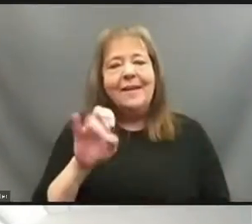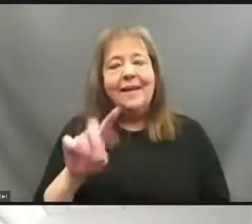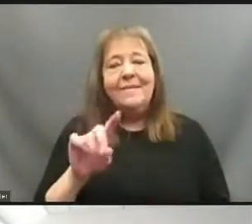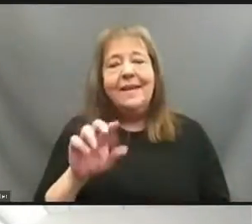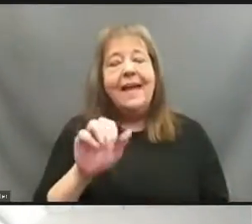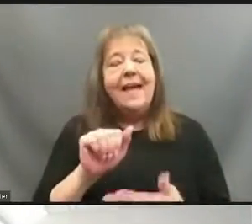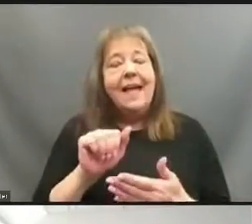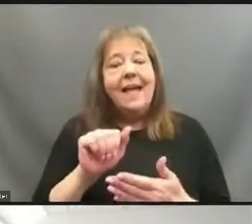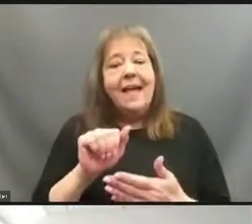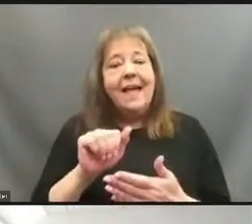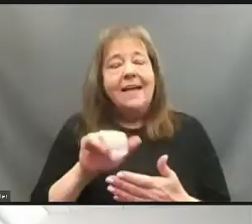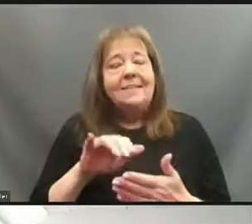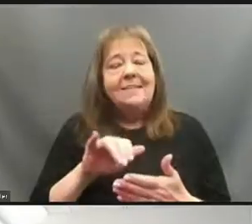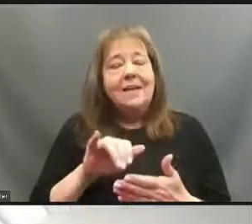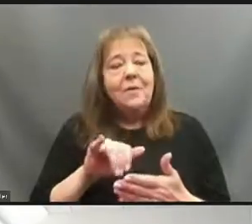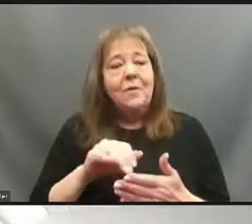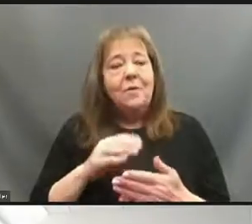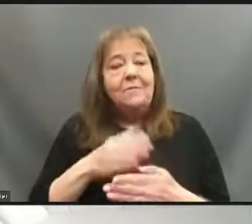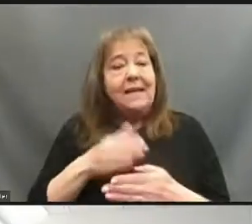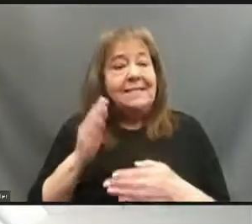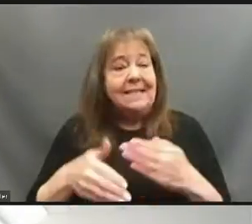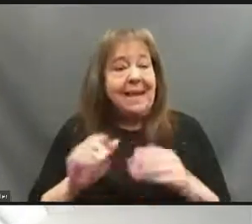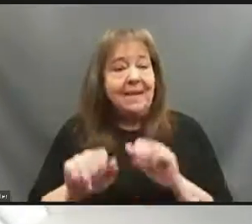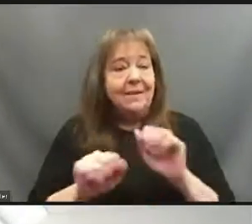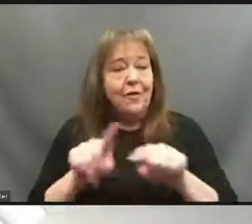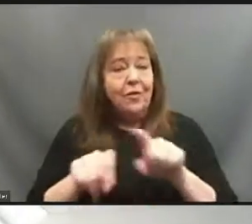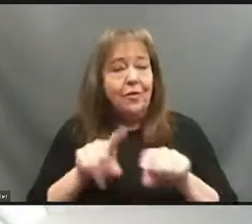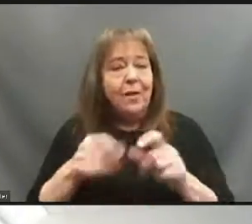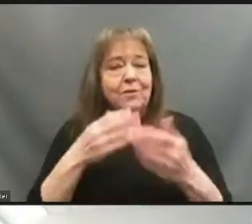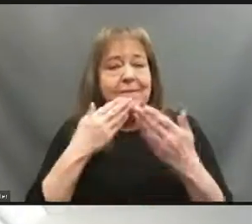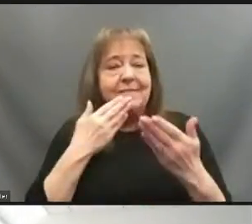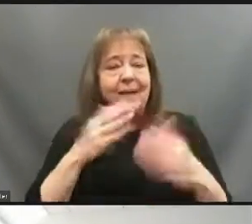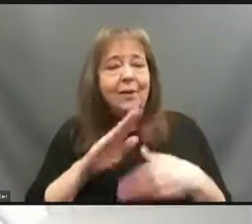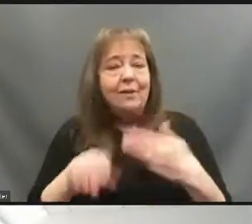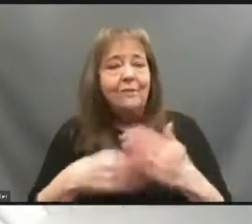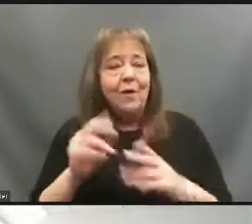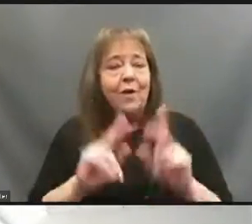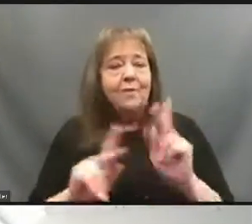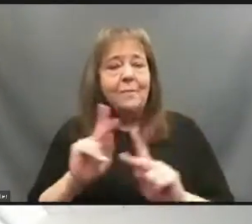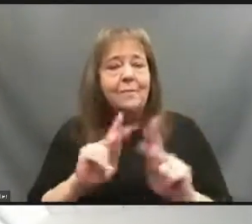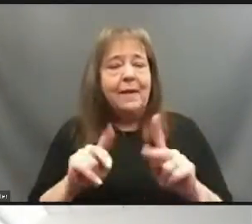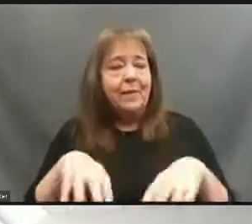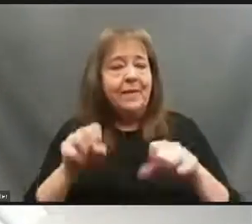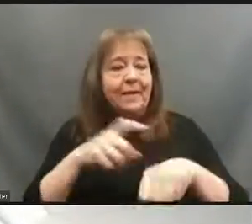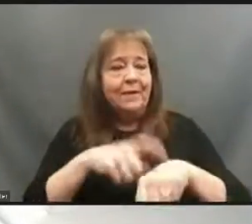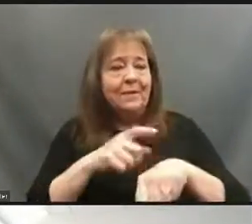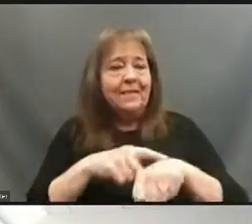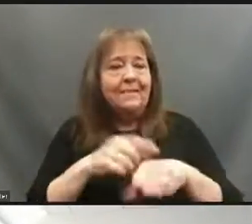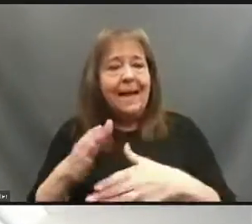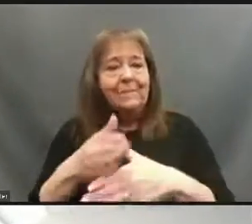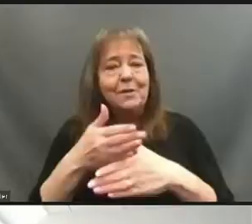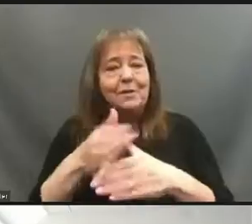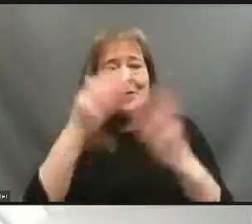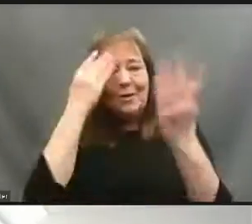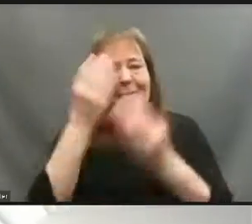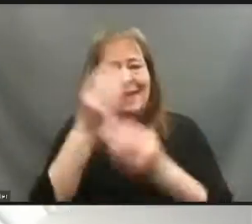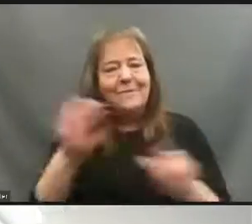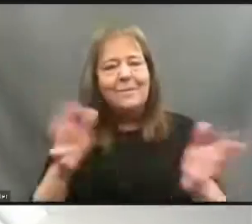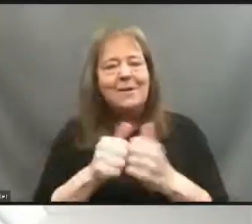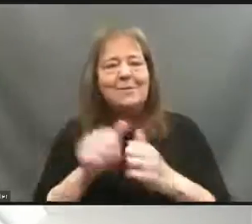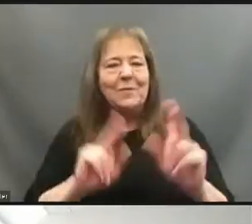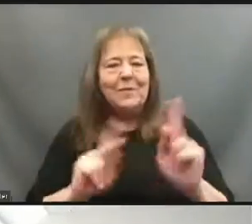the end of our questions from the media for today. I want to thank all of our panel members who took the time to provide this information to the Amarillo community.